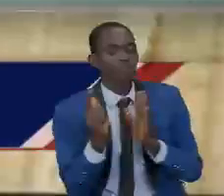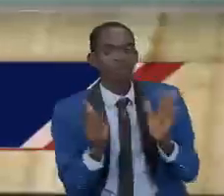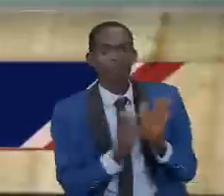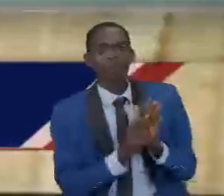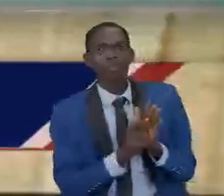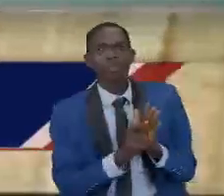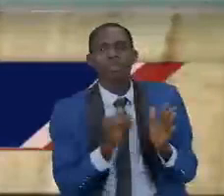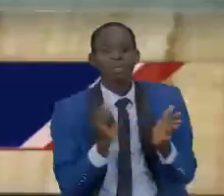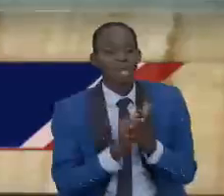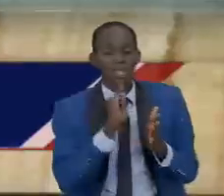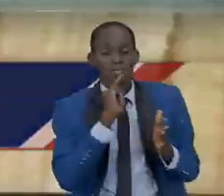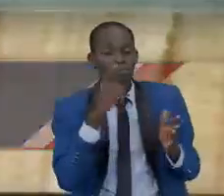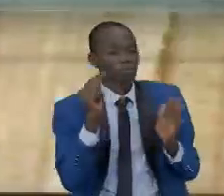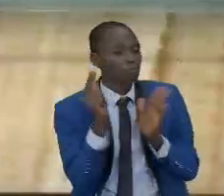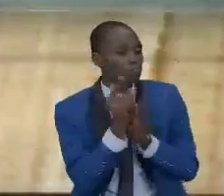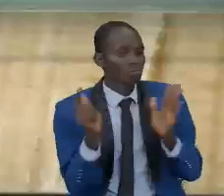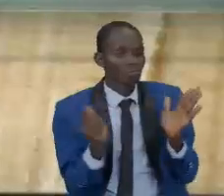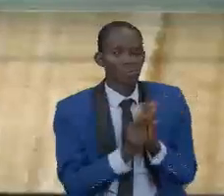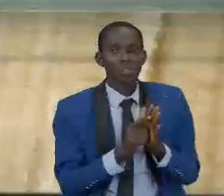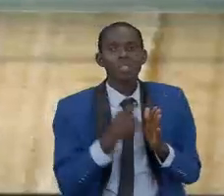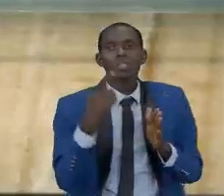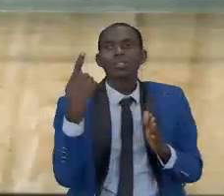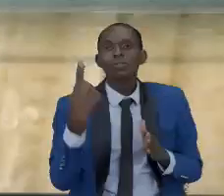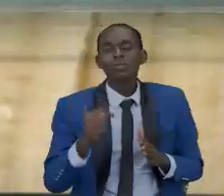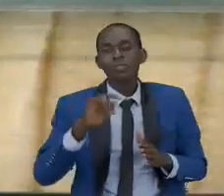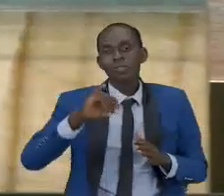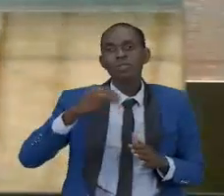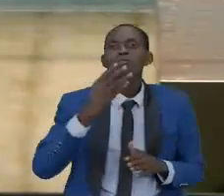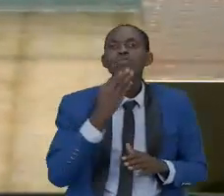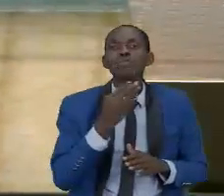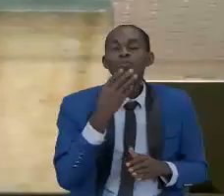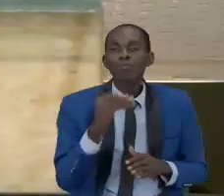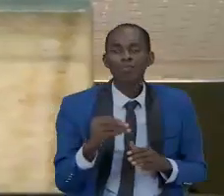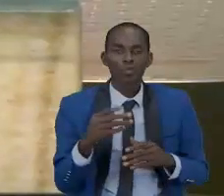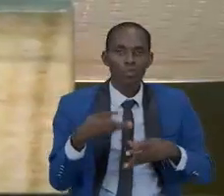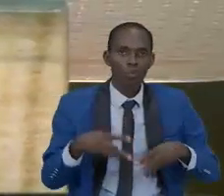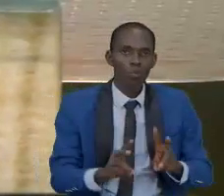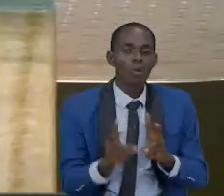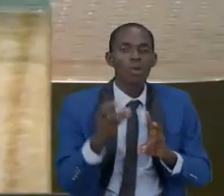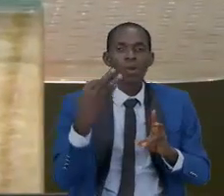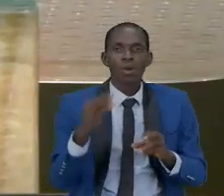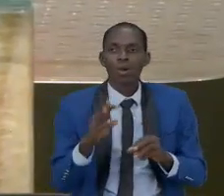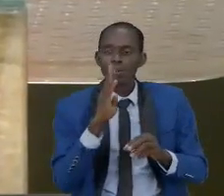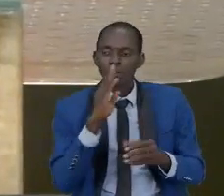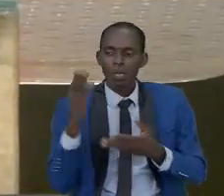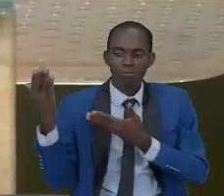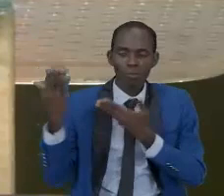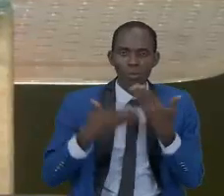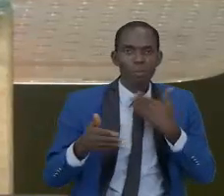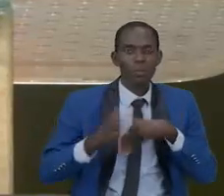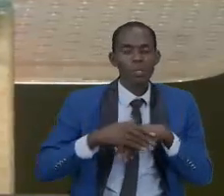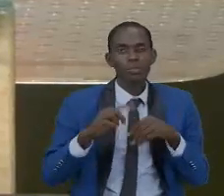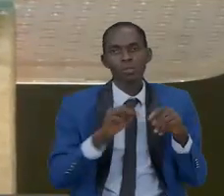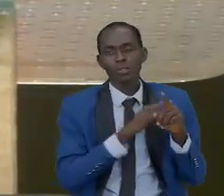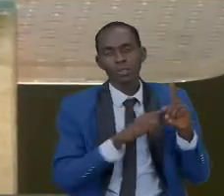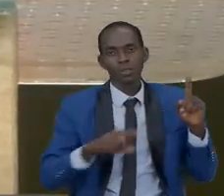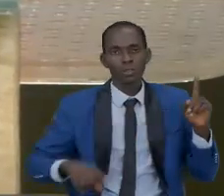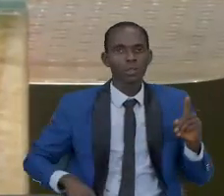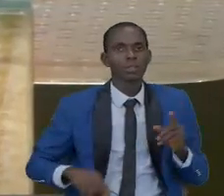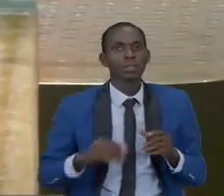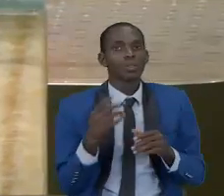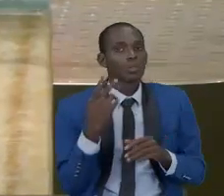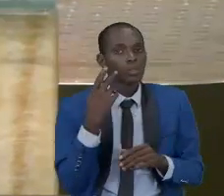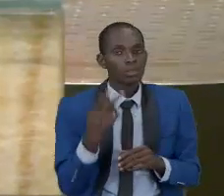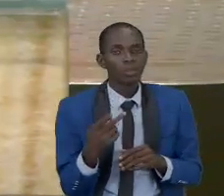that's the Lord the Jewish system of being reconciled to God the inconsistent transgressors